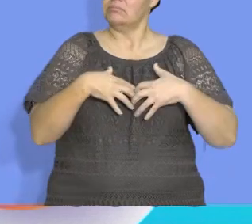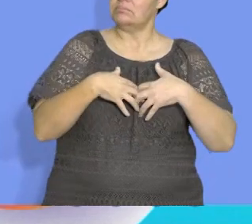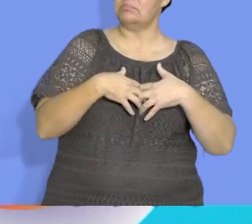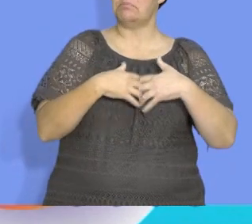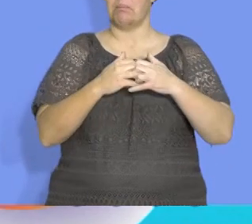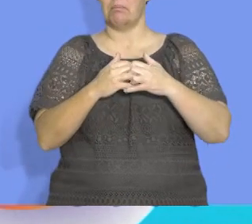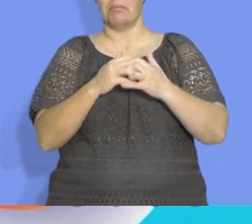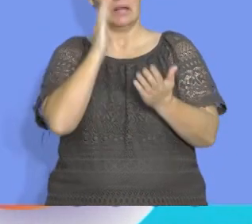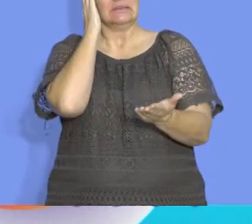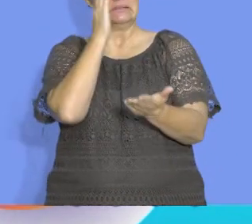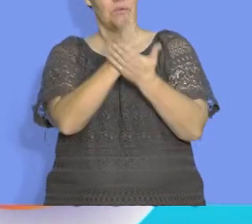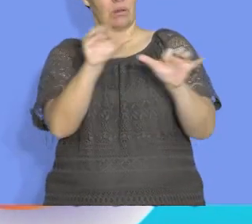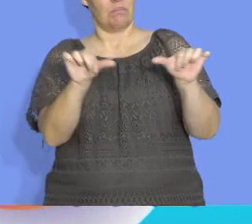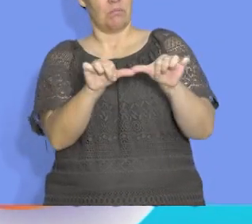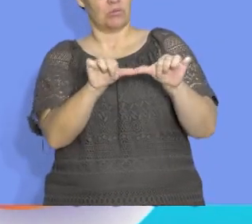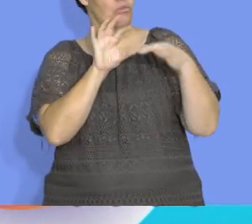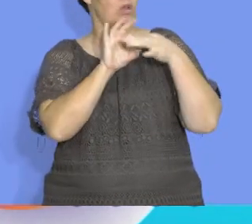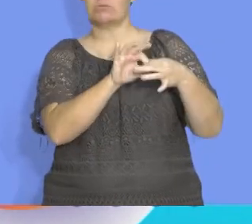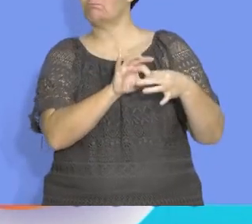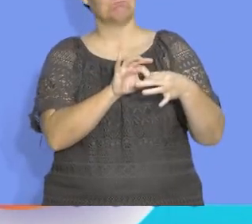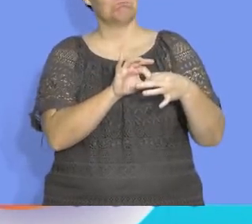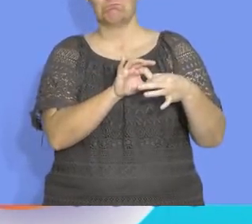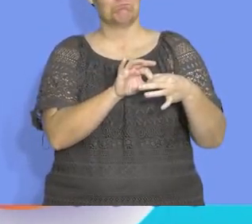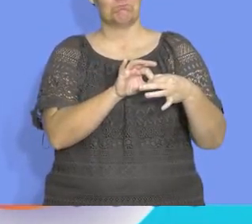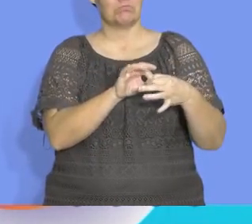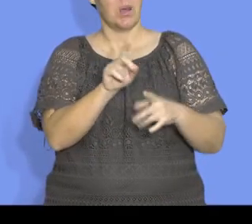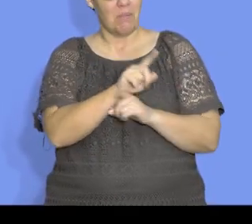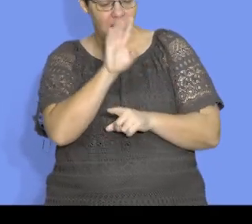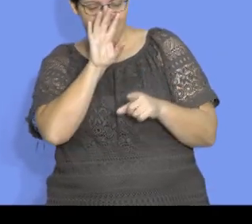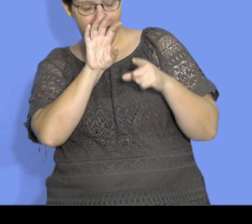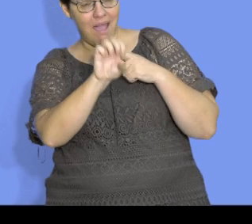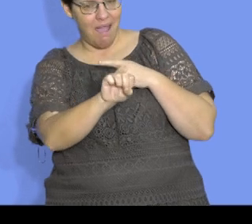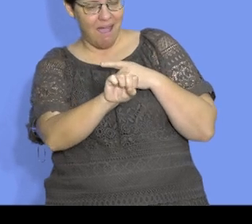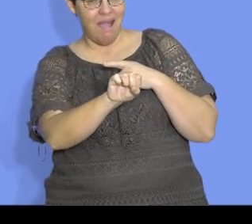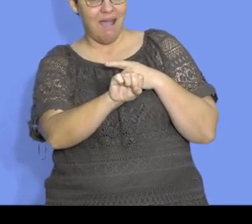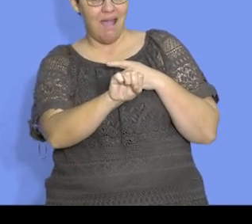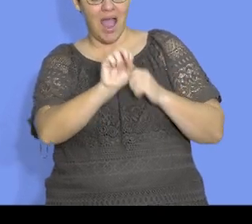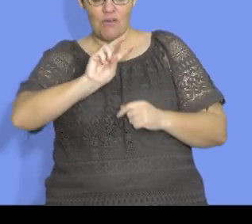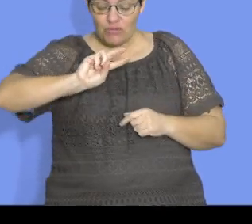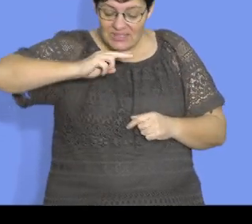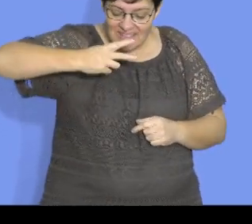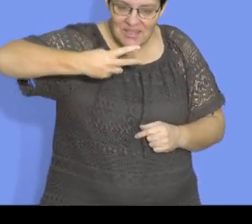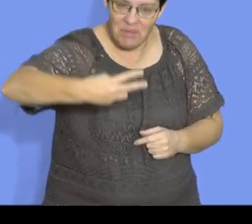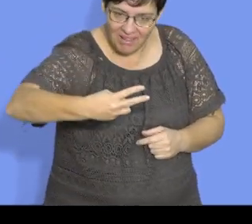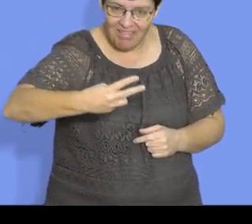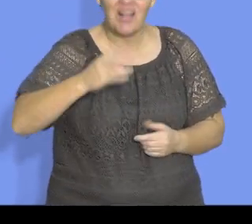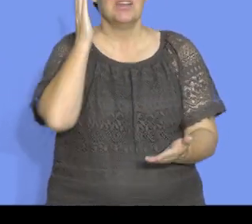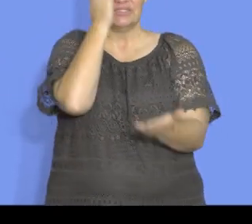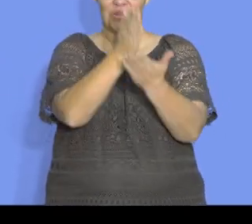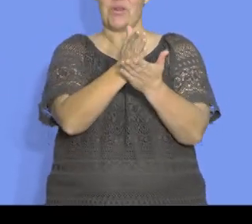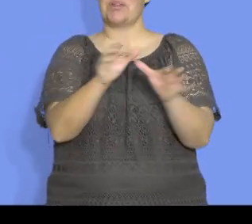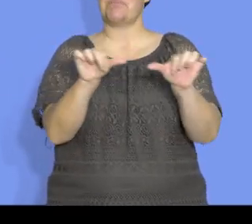forming a directly proportional relationship, but we recognize that it's the reciprocal that is